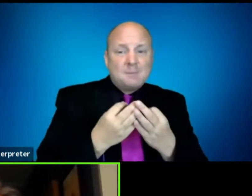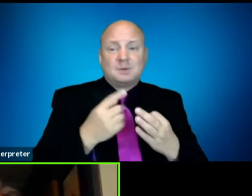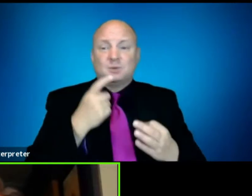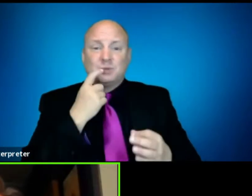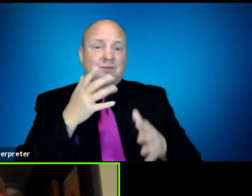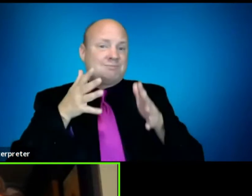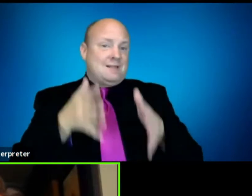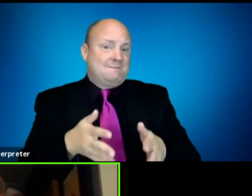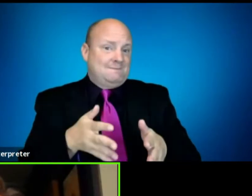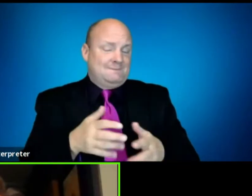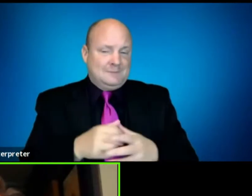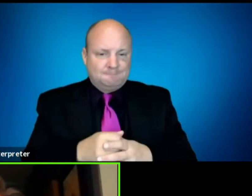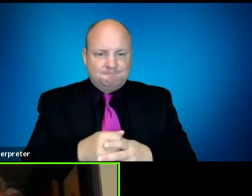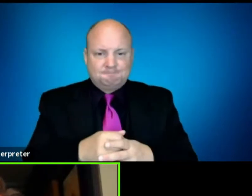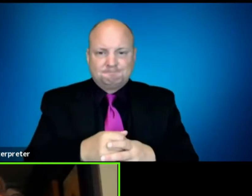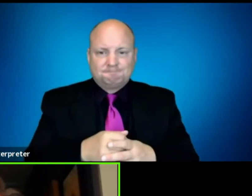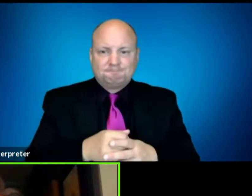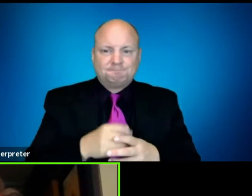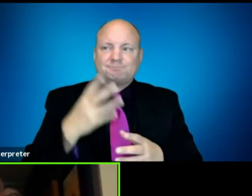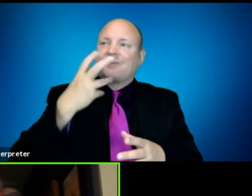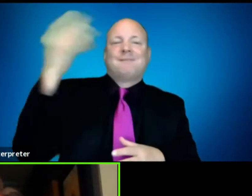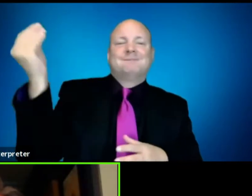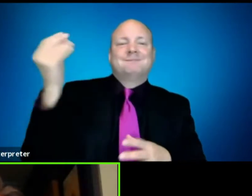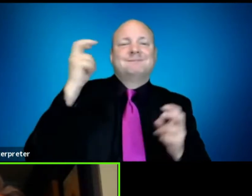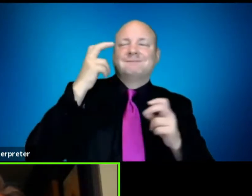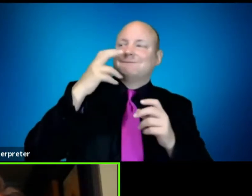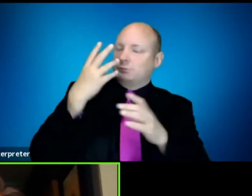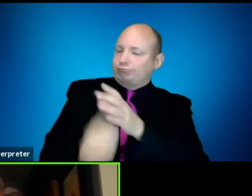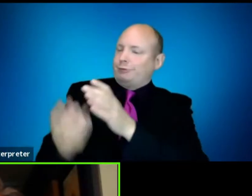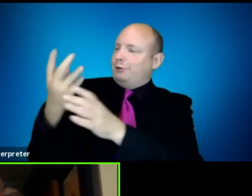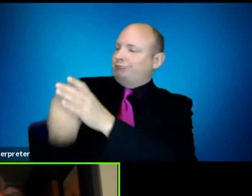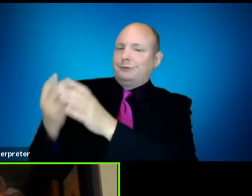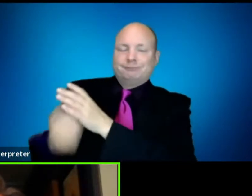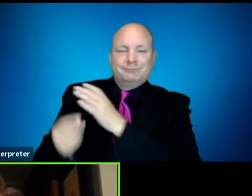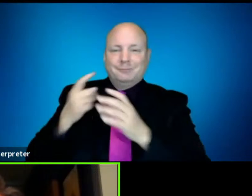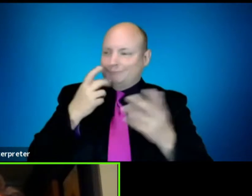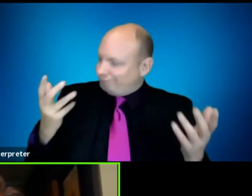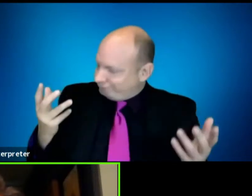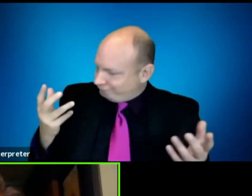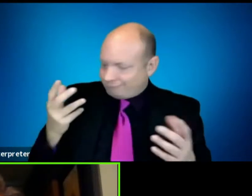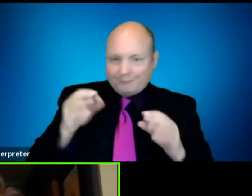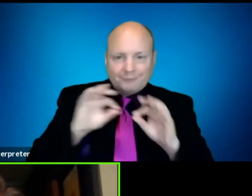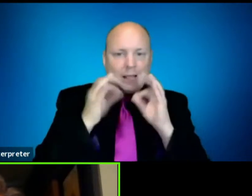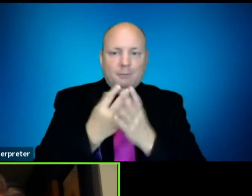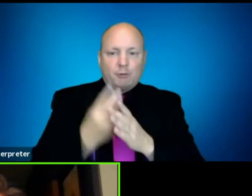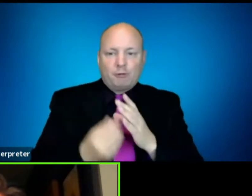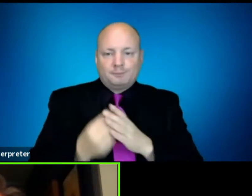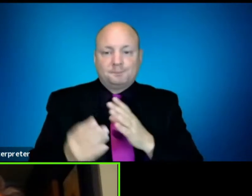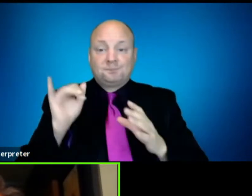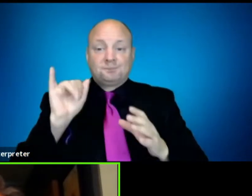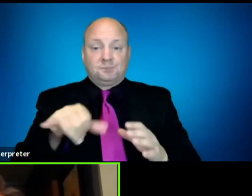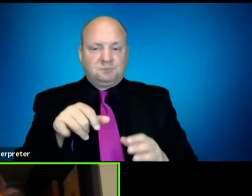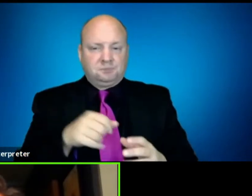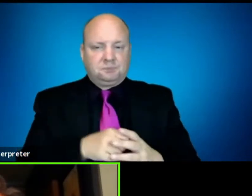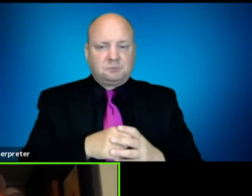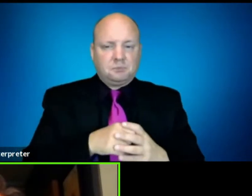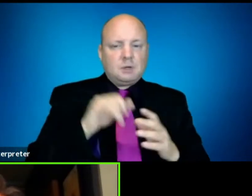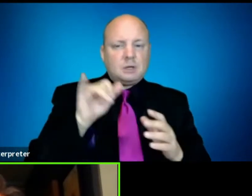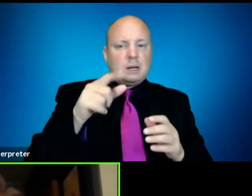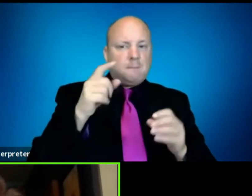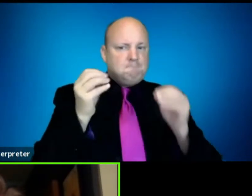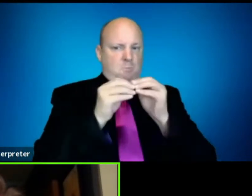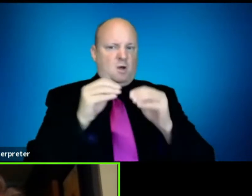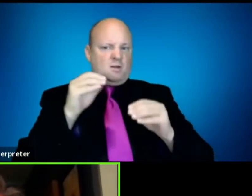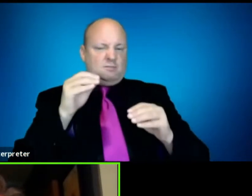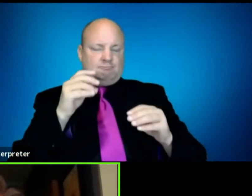is a different enemy. It spreads far more quickly than previous versions of this virus. It is causing far more